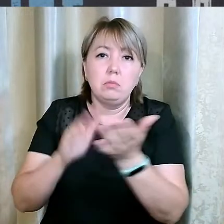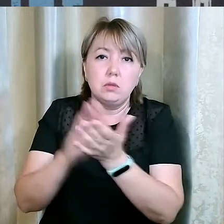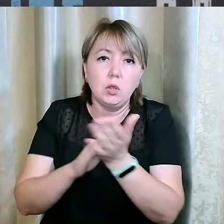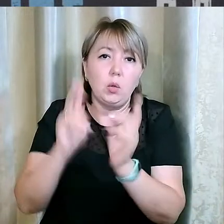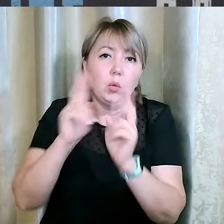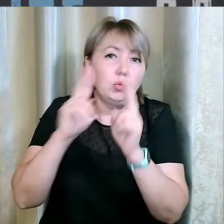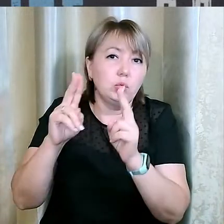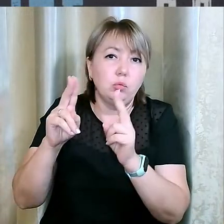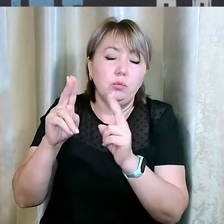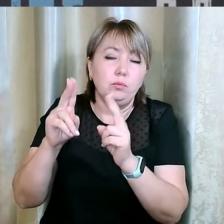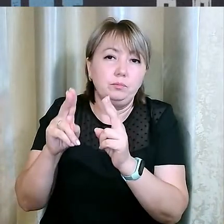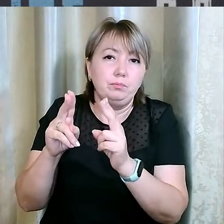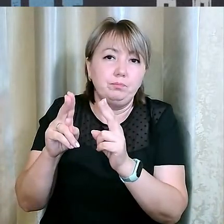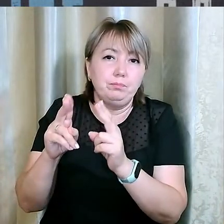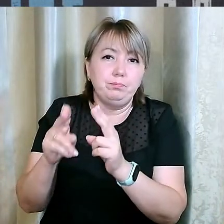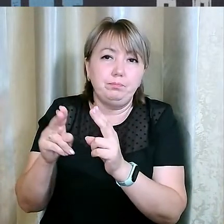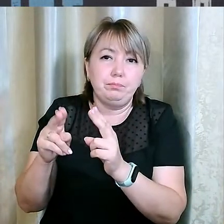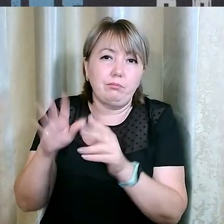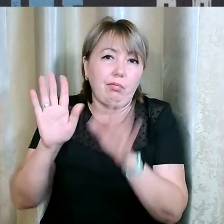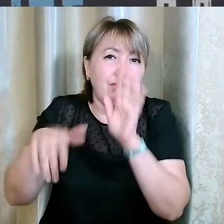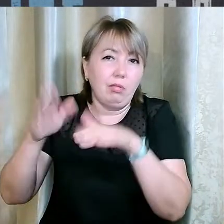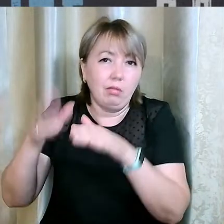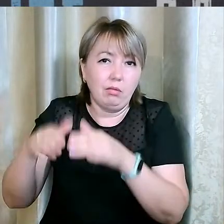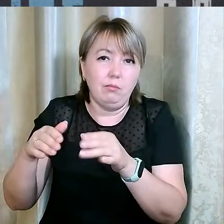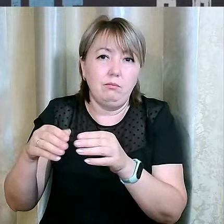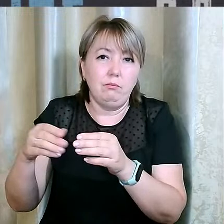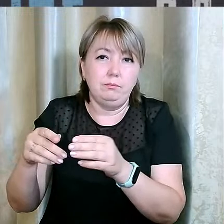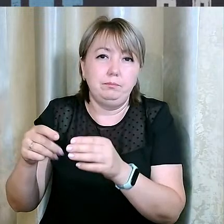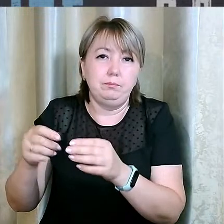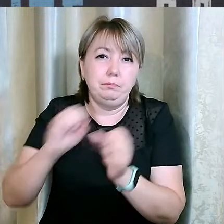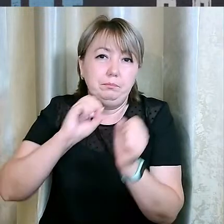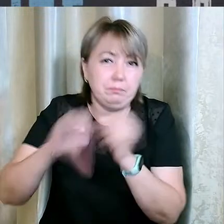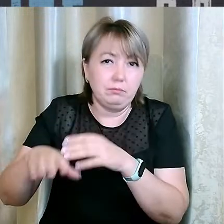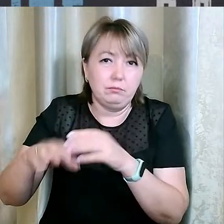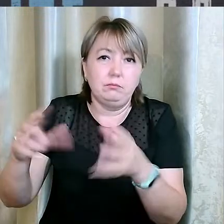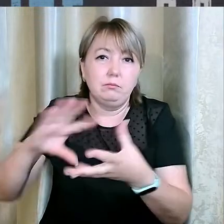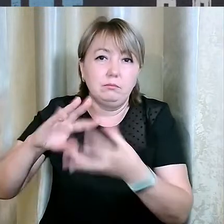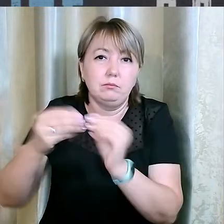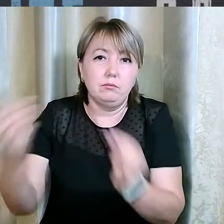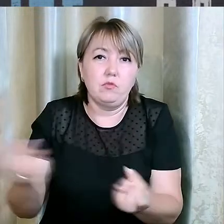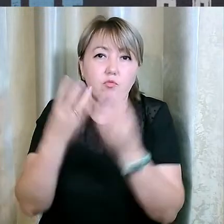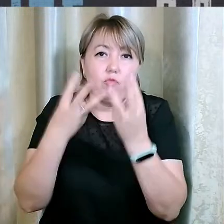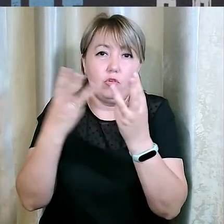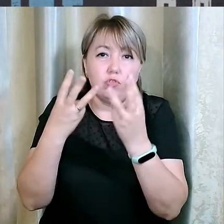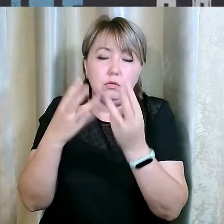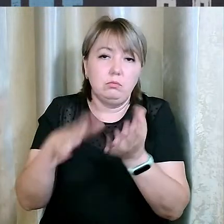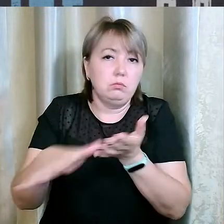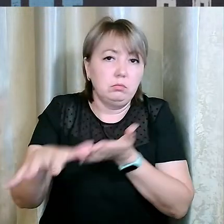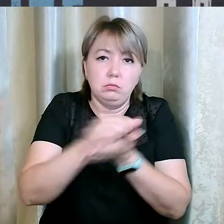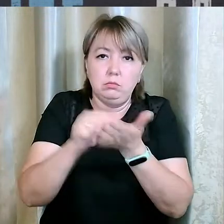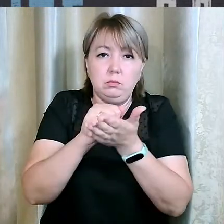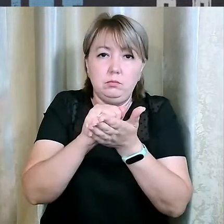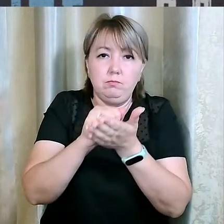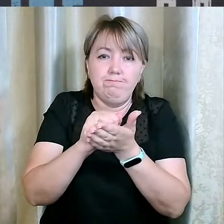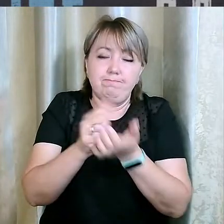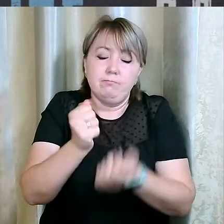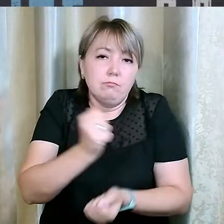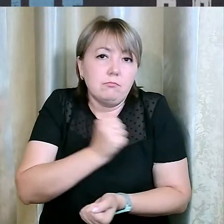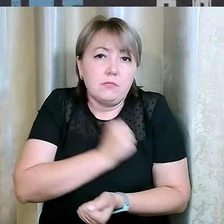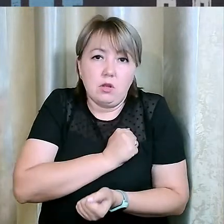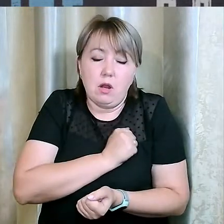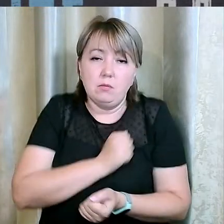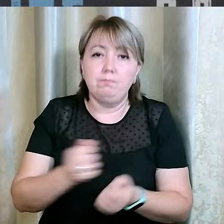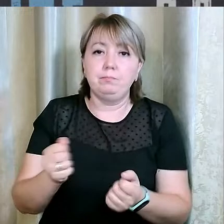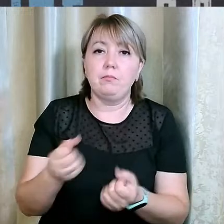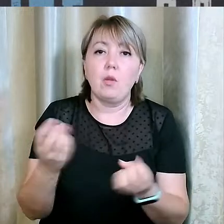harvested and during air raid alert, but lost the whole harvest in an instant due to someone's